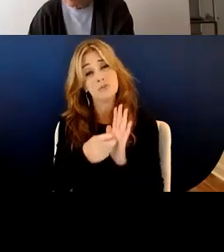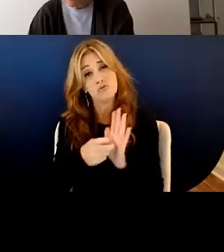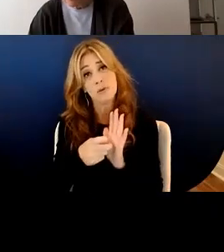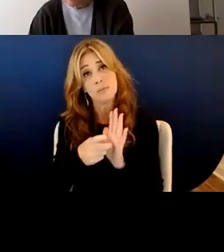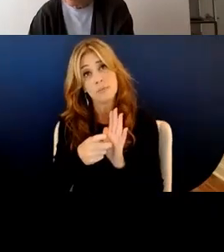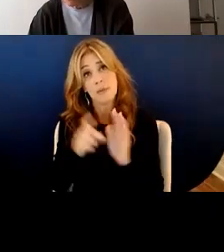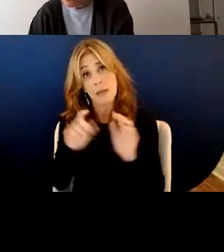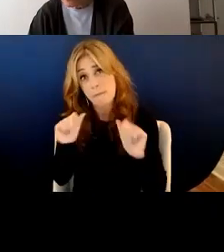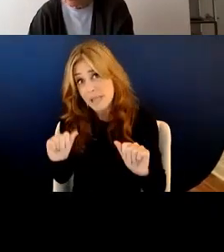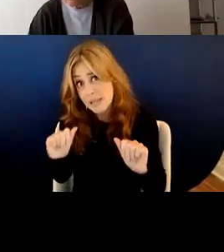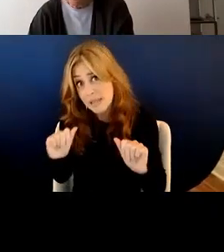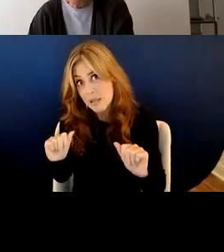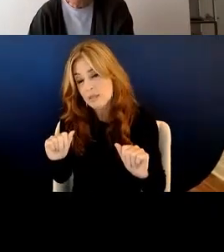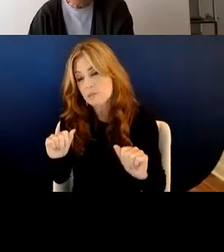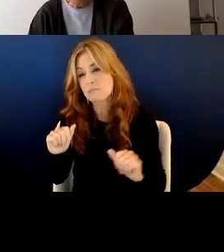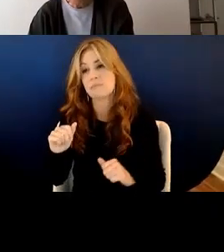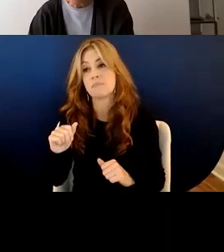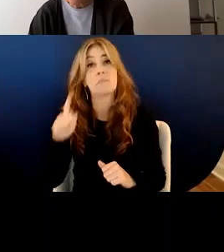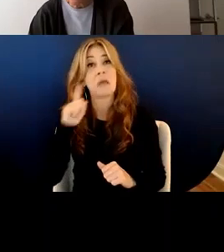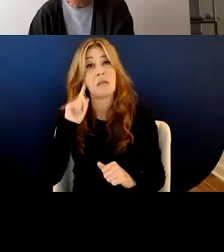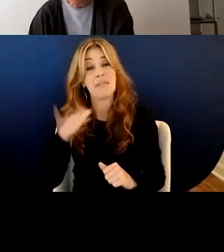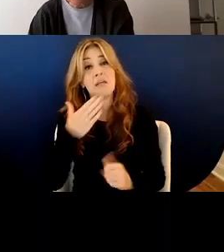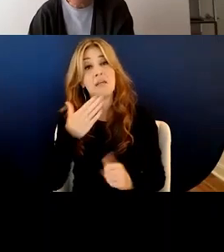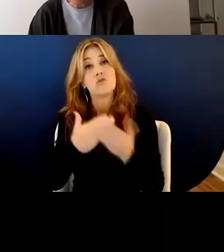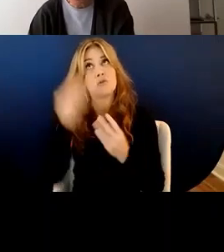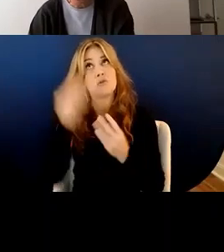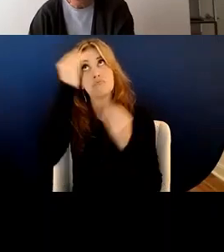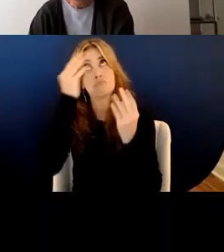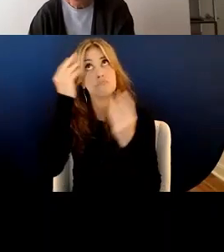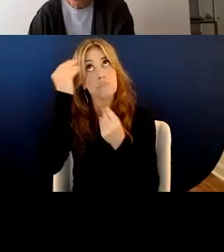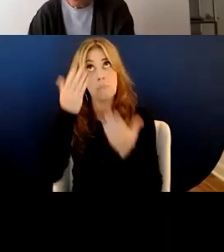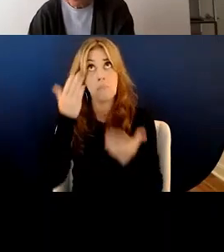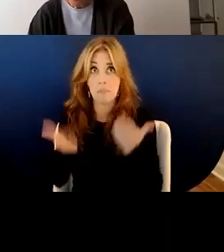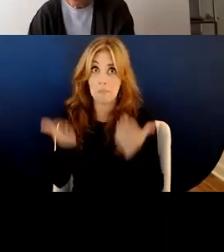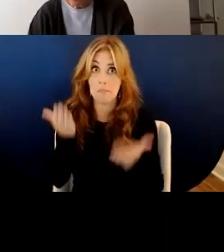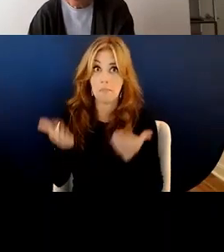capacity. I think that's a good thing to think about. We certainly didn't,